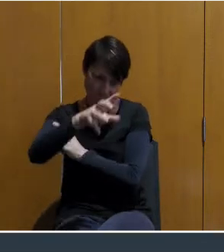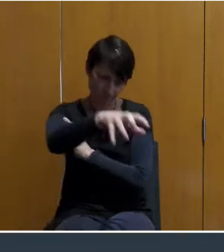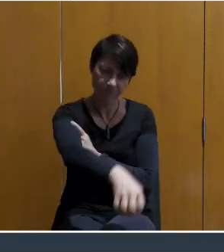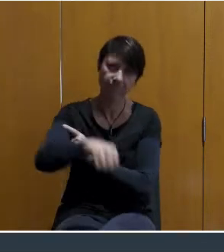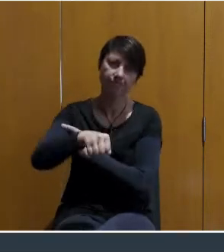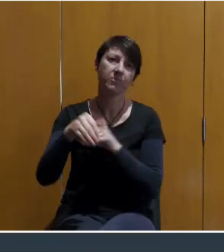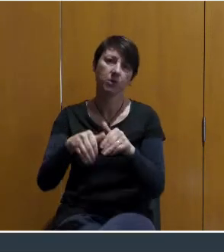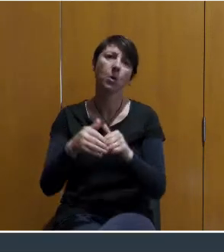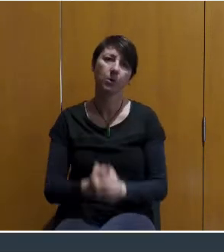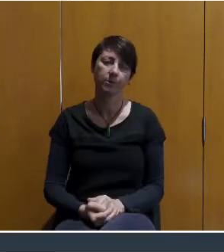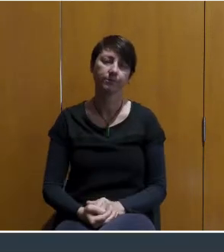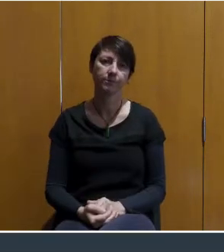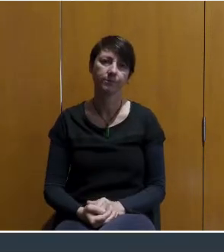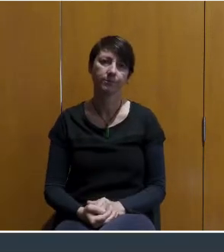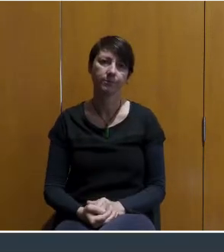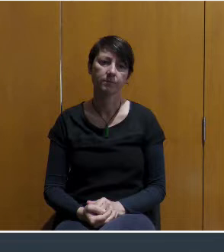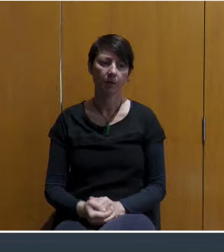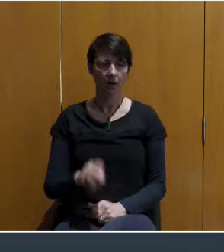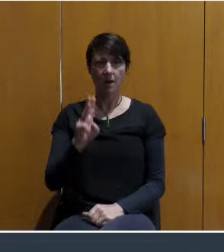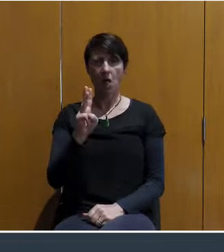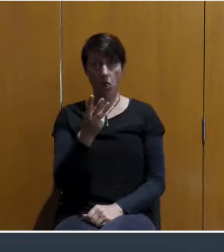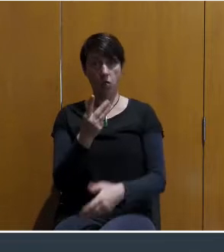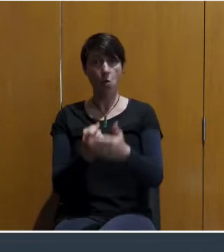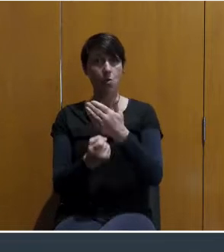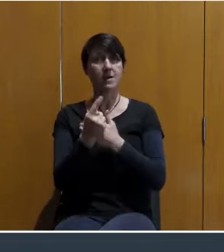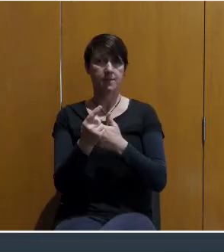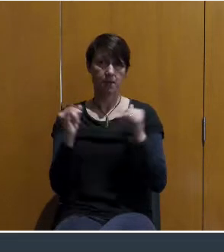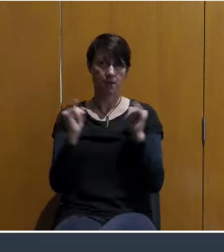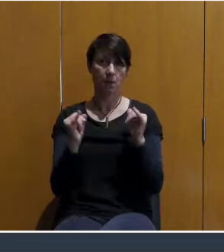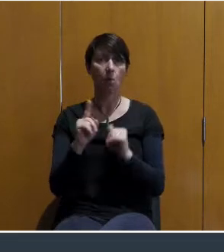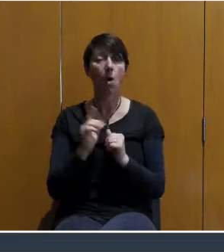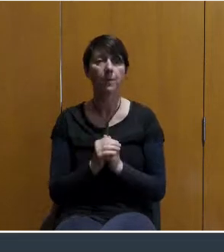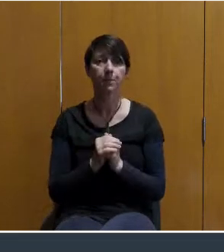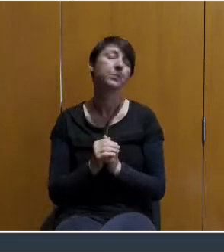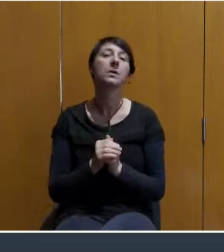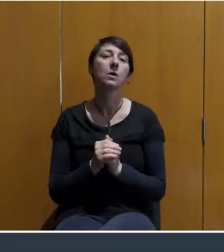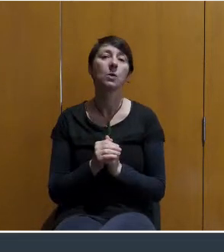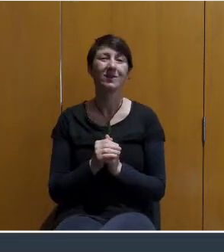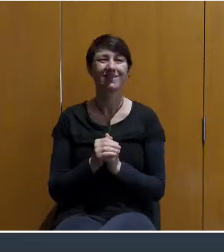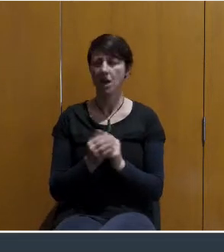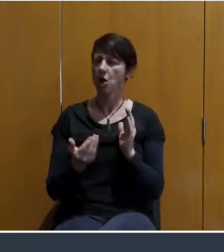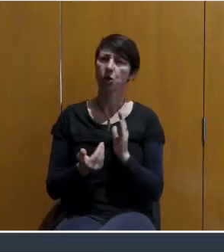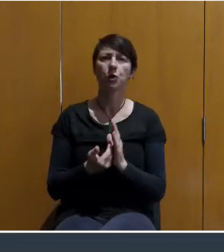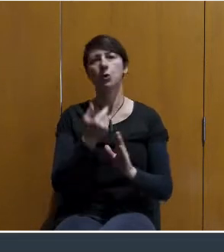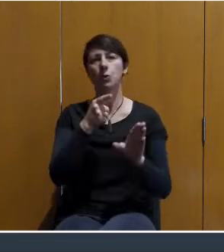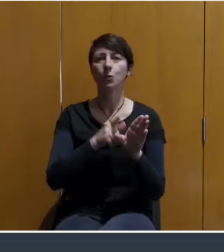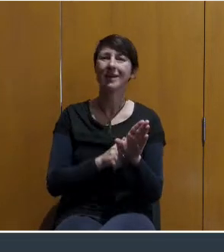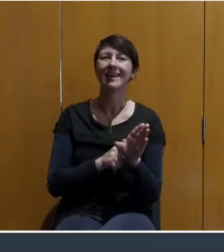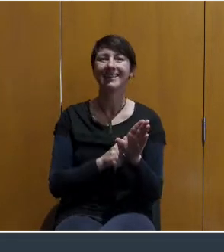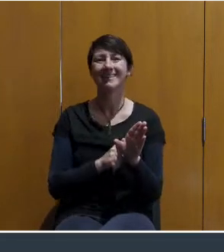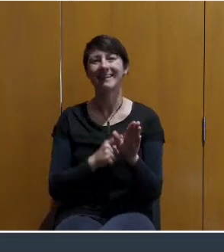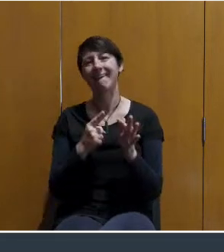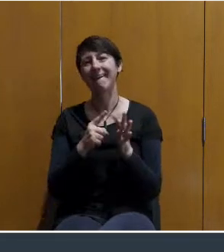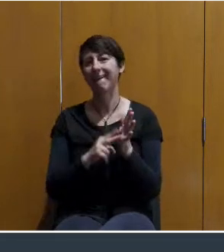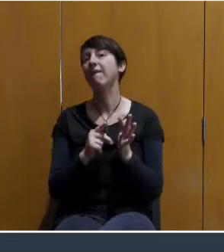see. Now, the third one was actually about New Year's Eve, I think, when you required a photo for the media, and so